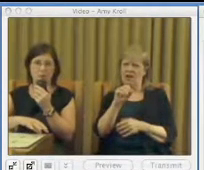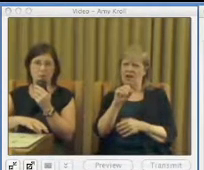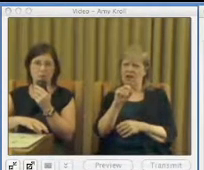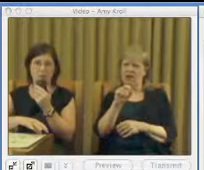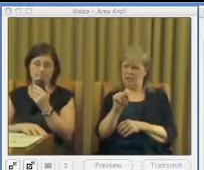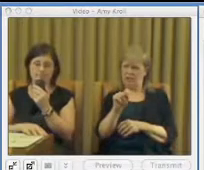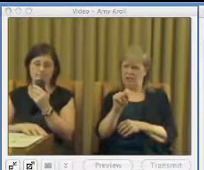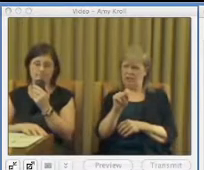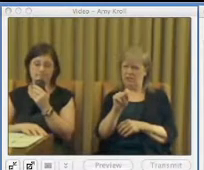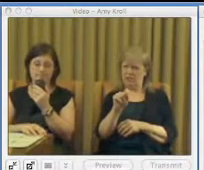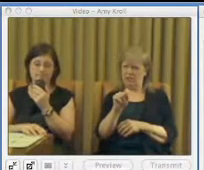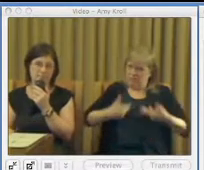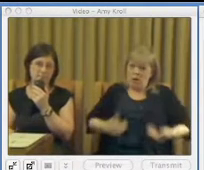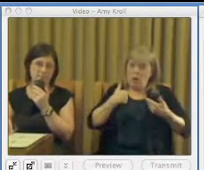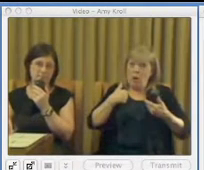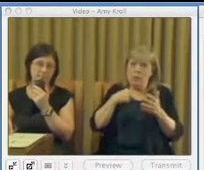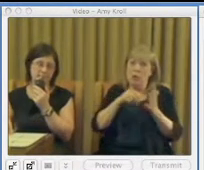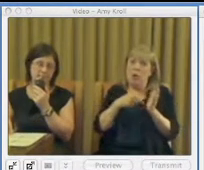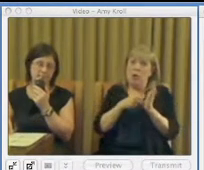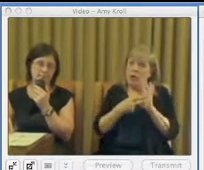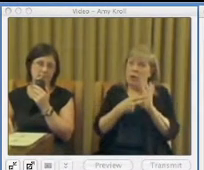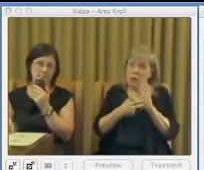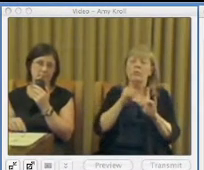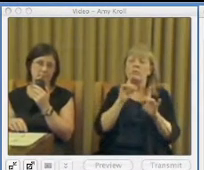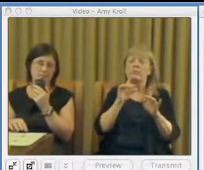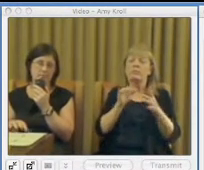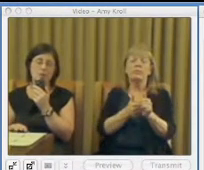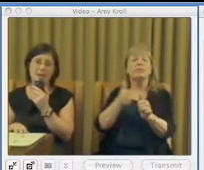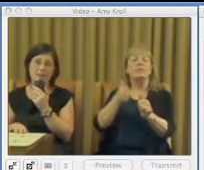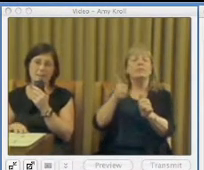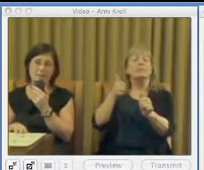we're not conduits. We're not distant.